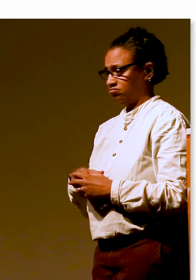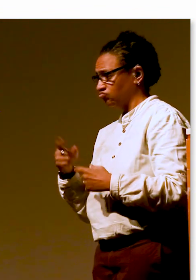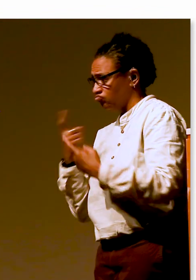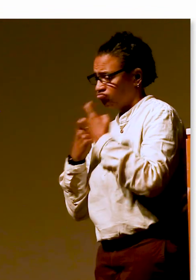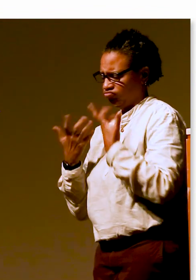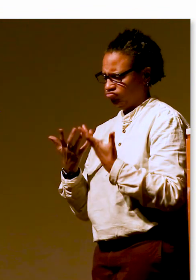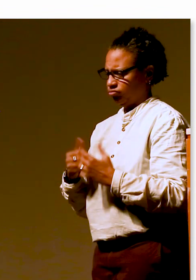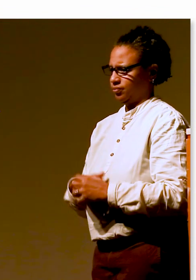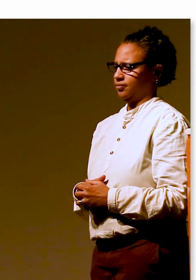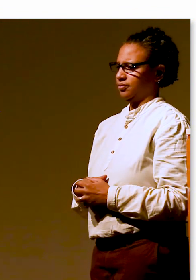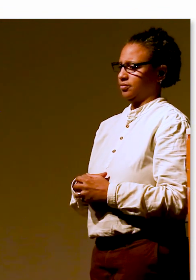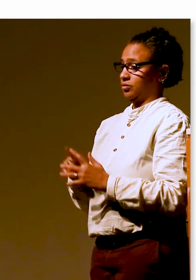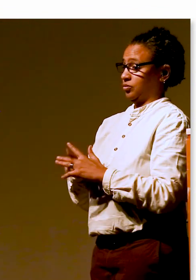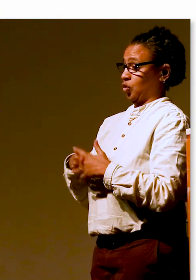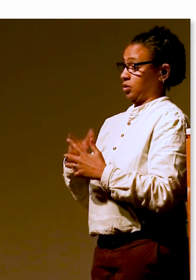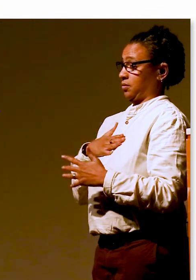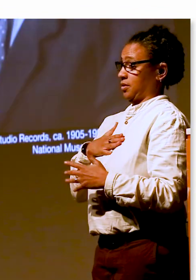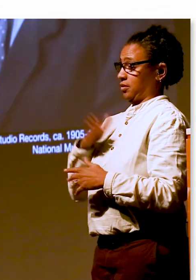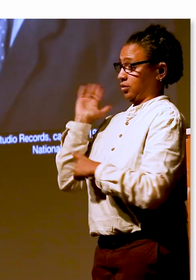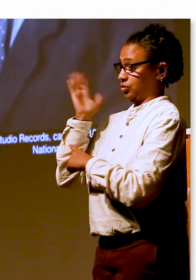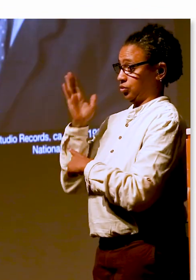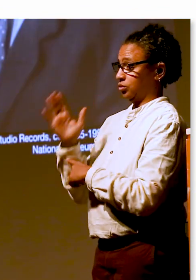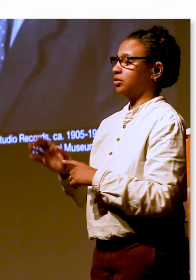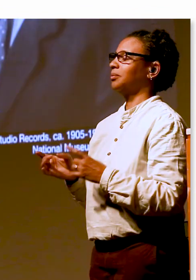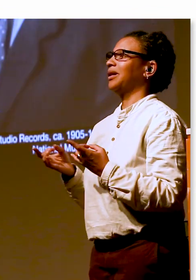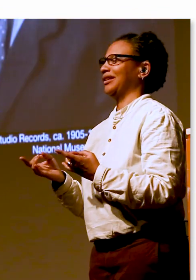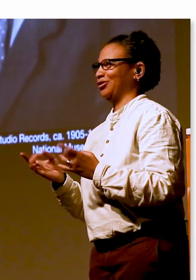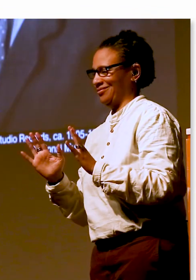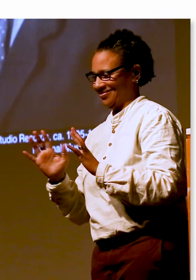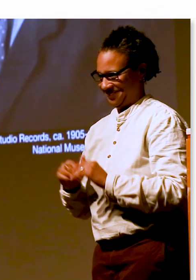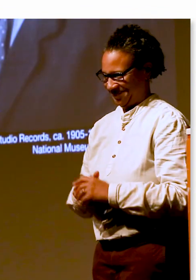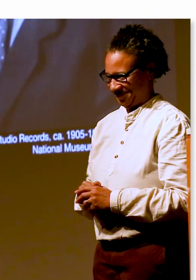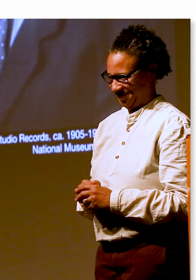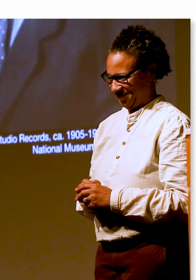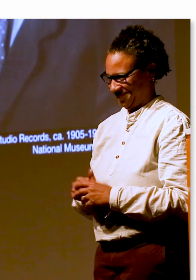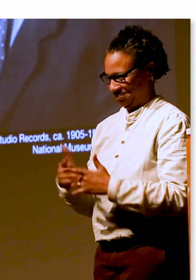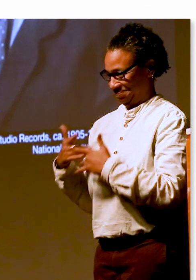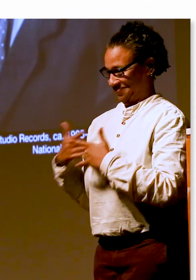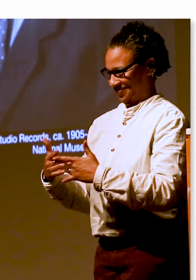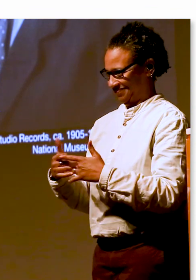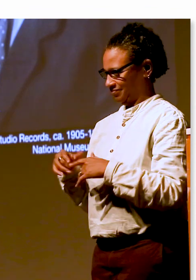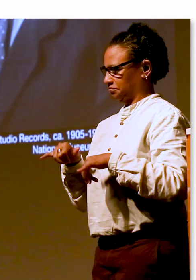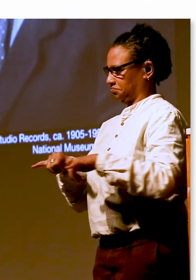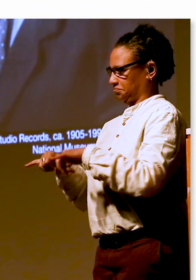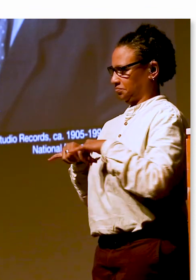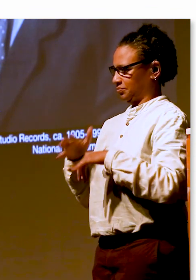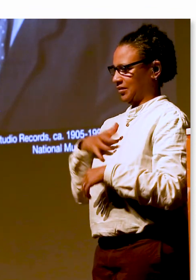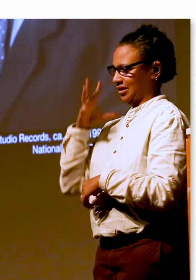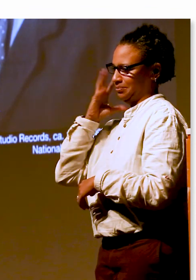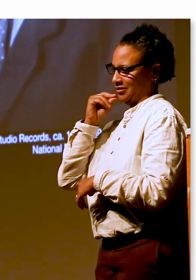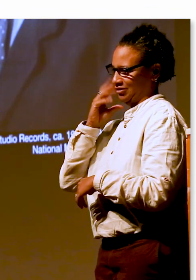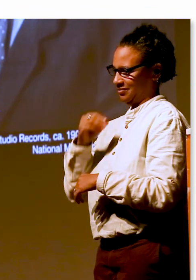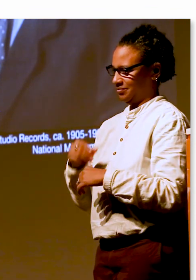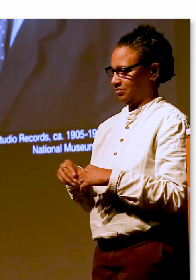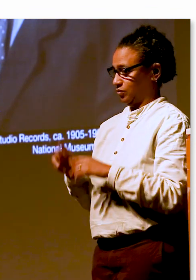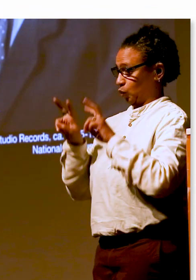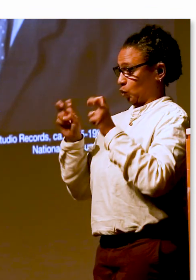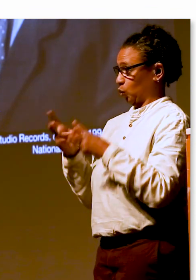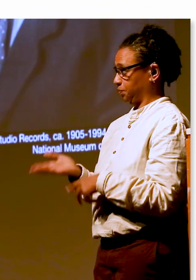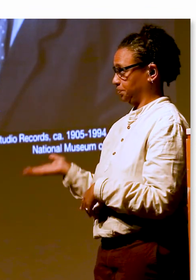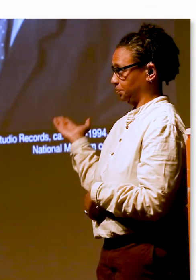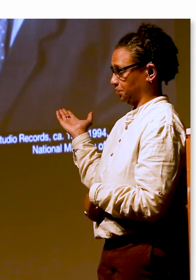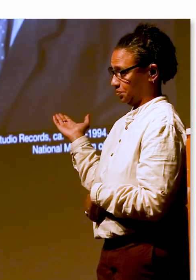my lecture meditation, as I start all lectures and meditations, with this quote by Dr.